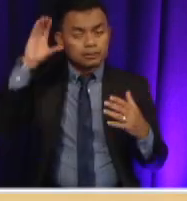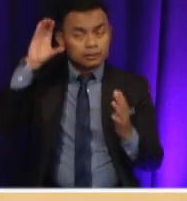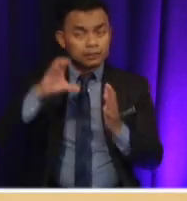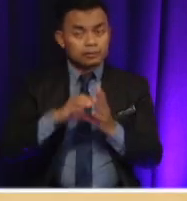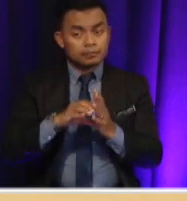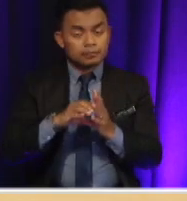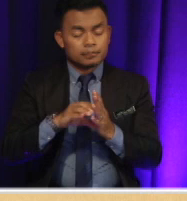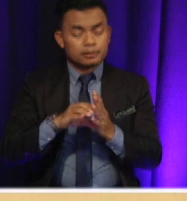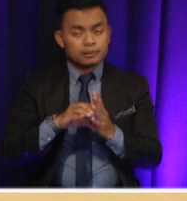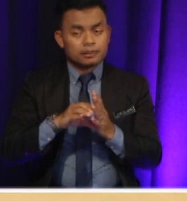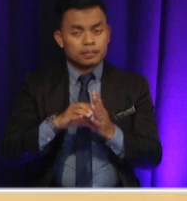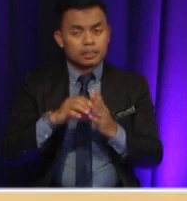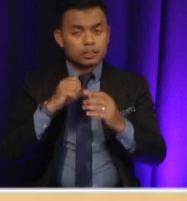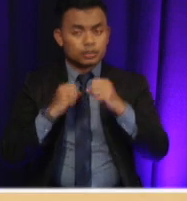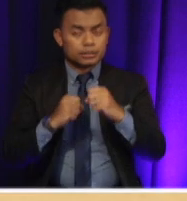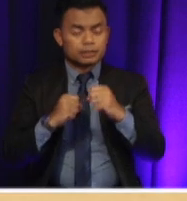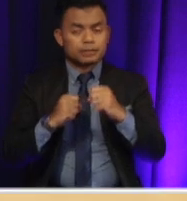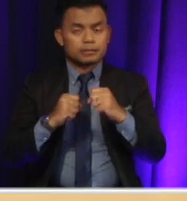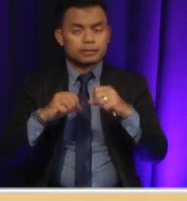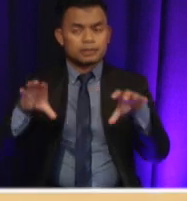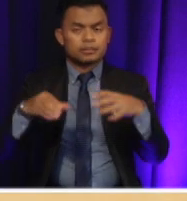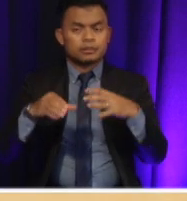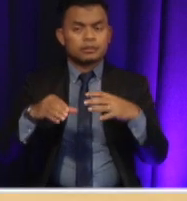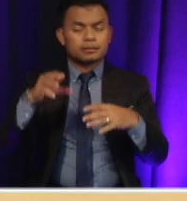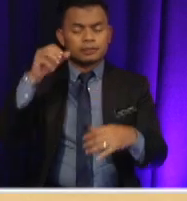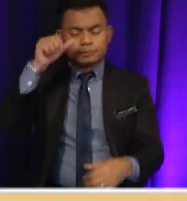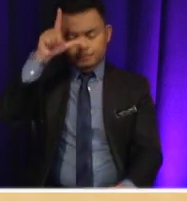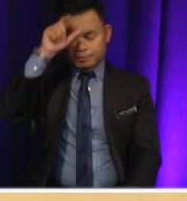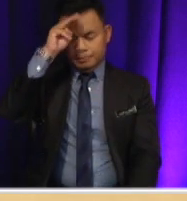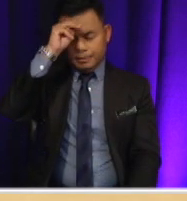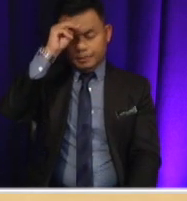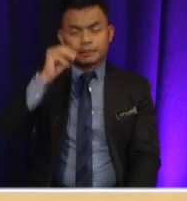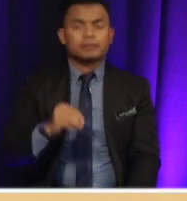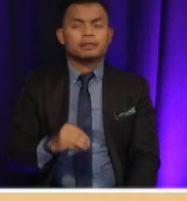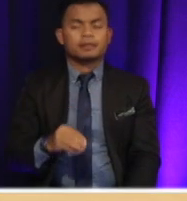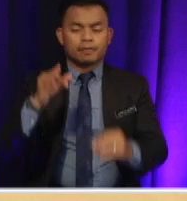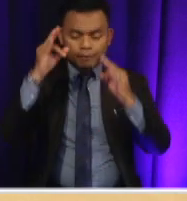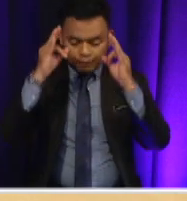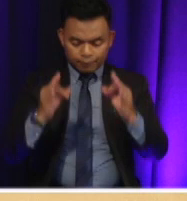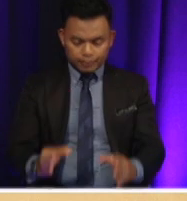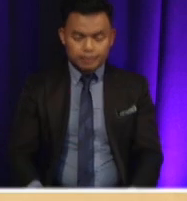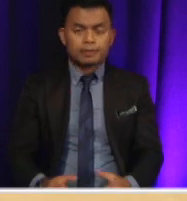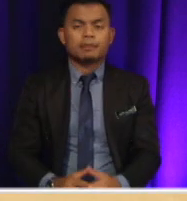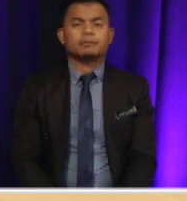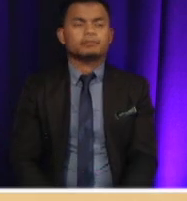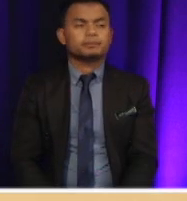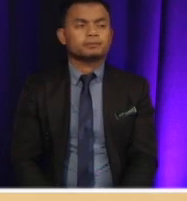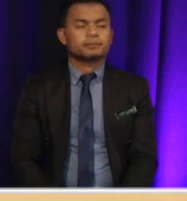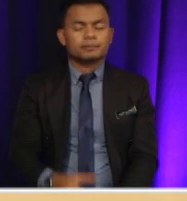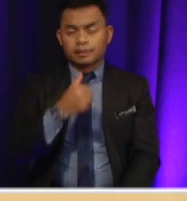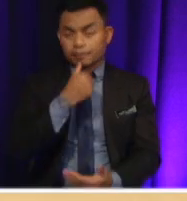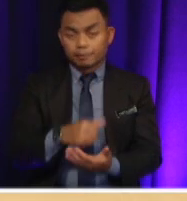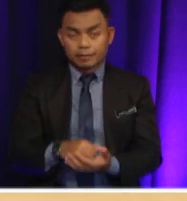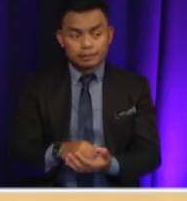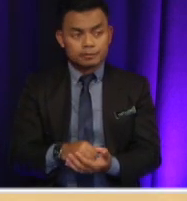man figure or Okay. figurine. Okay. All right. And Picture number 4, 4? it's an Very envelope. easy. I'm sure the Yes. envelope on which gum